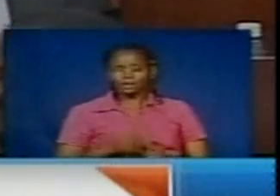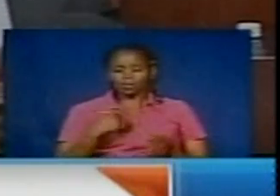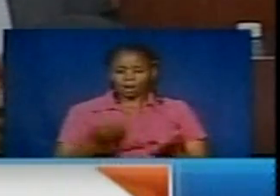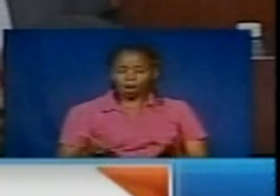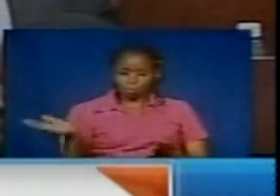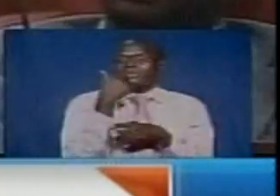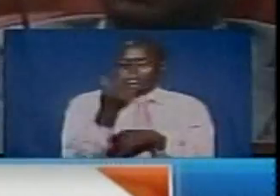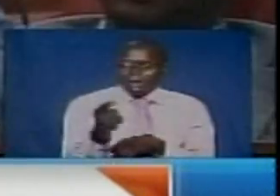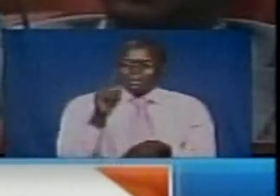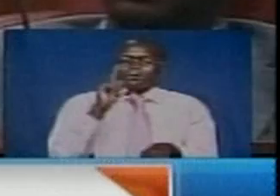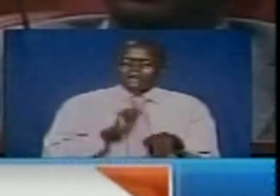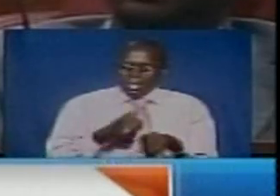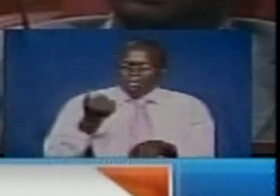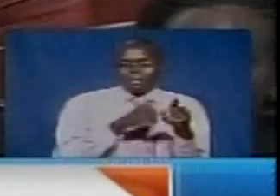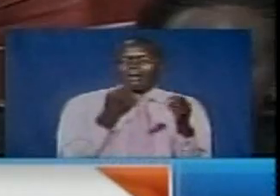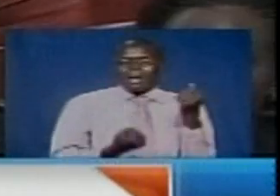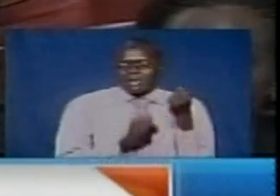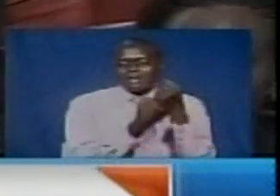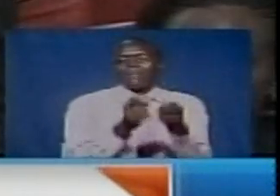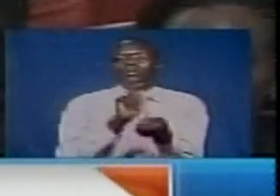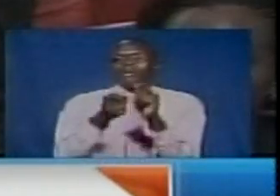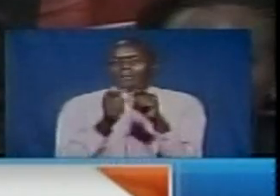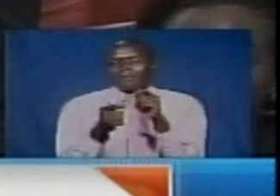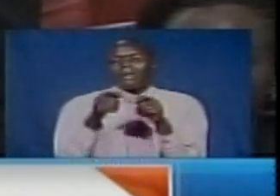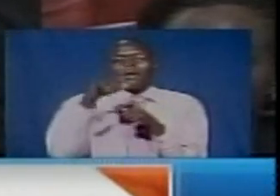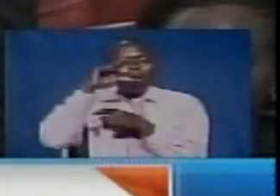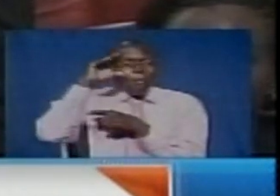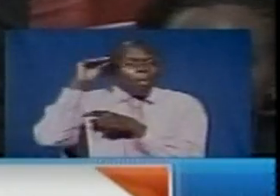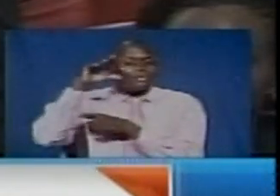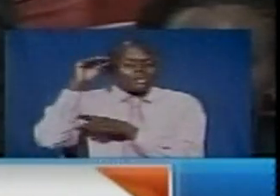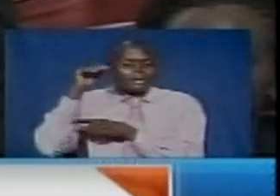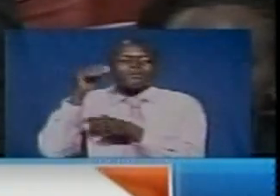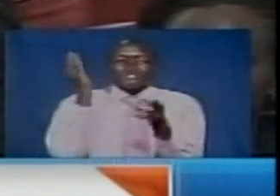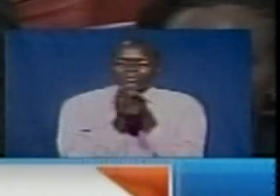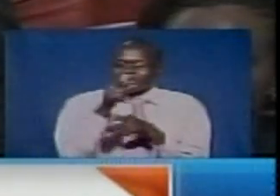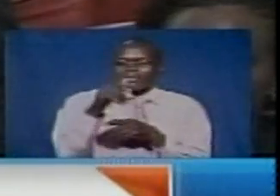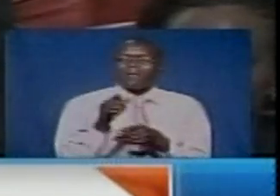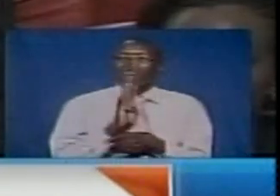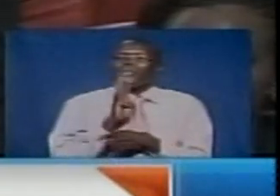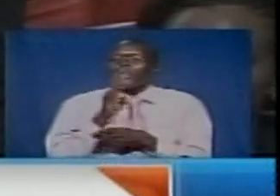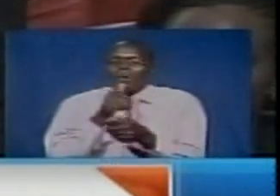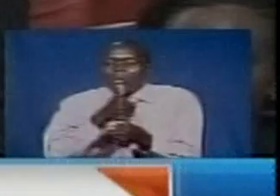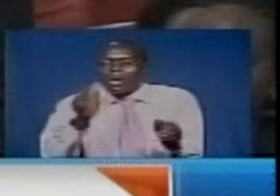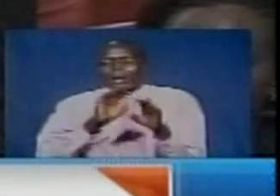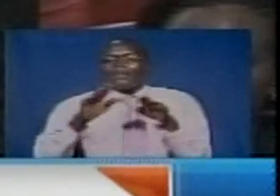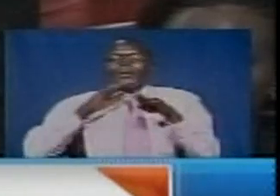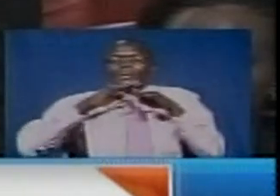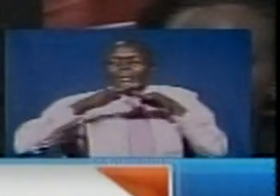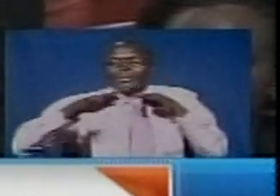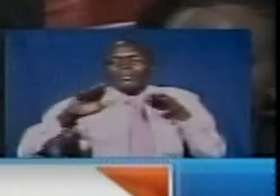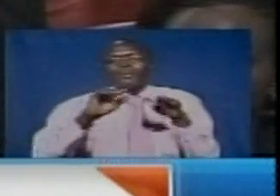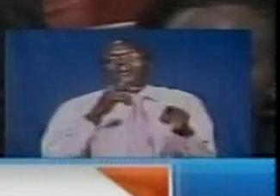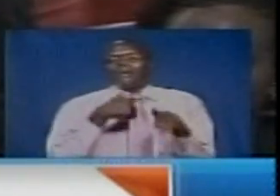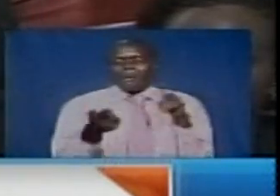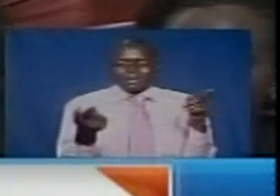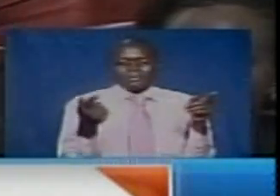Representative Rachel Shebesh. Was she panicky? Moses of old, Mr. Speaker, was a stammerer. It did not stop him, Mr. Speaker,